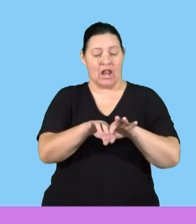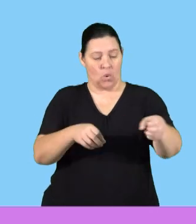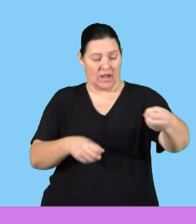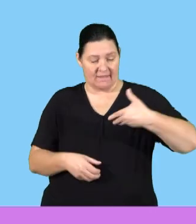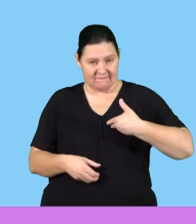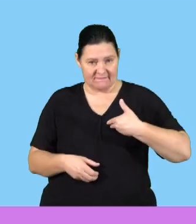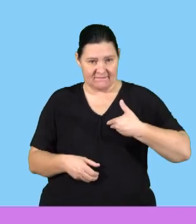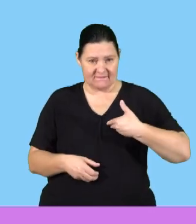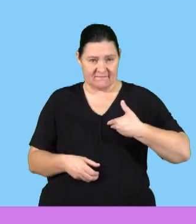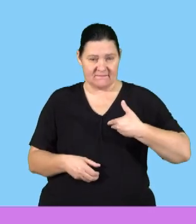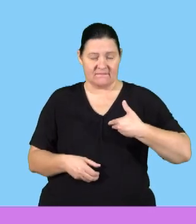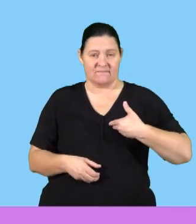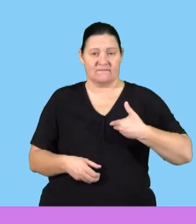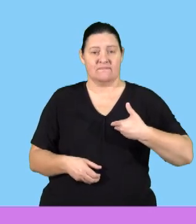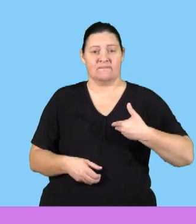value given